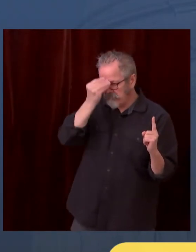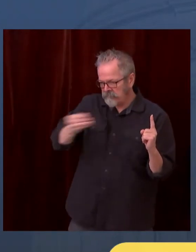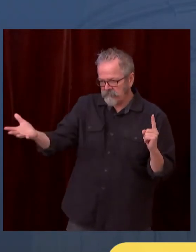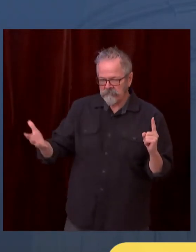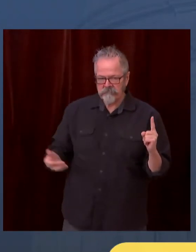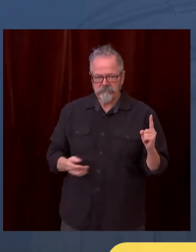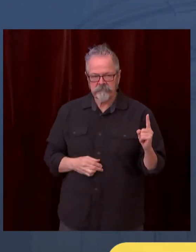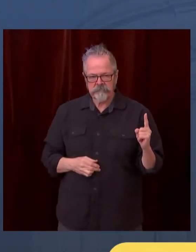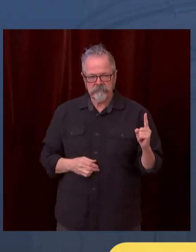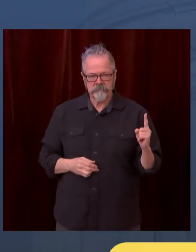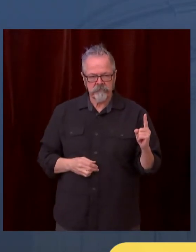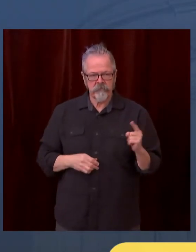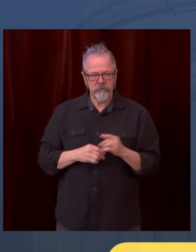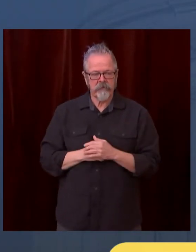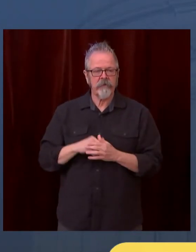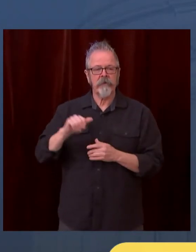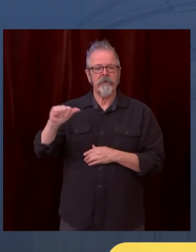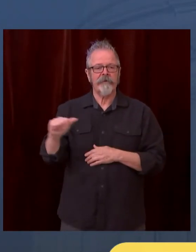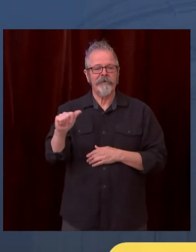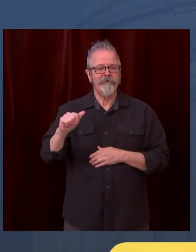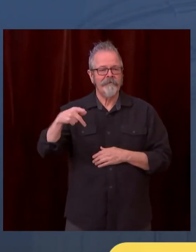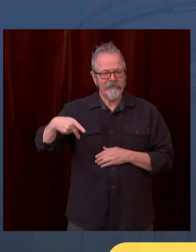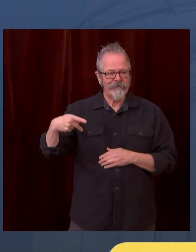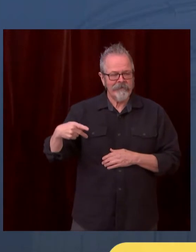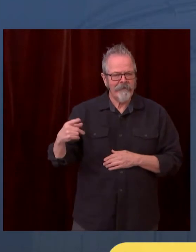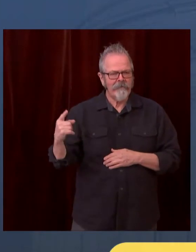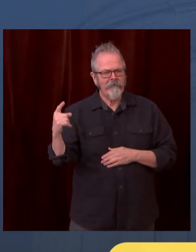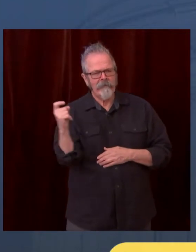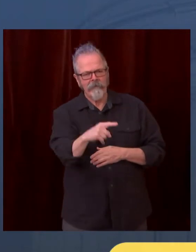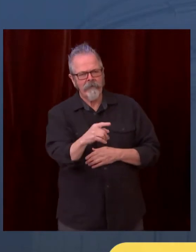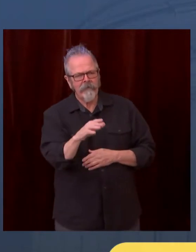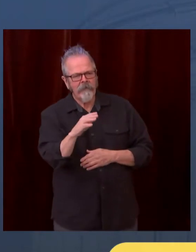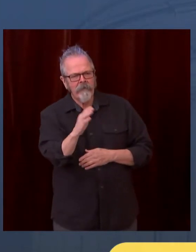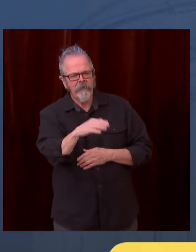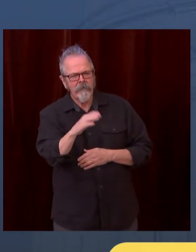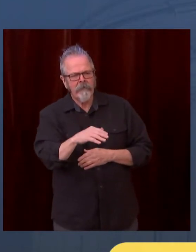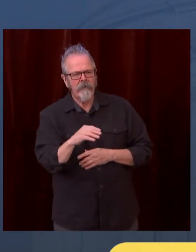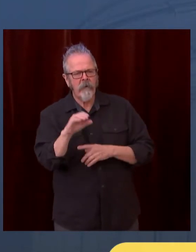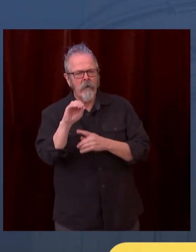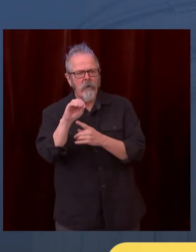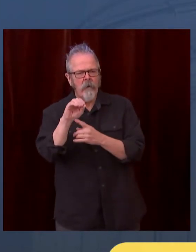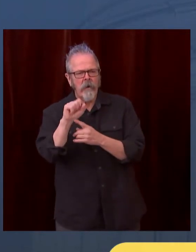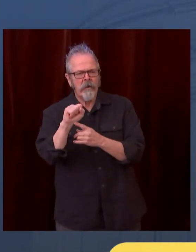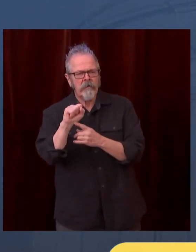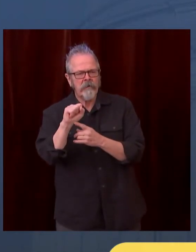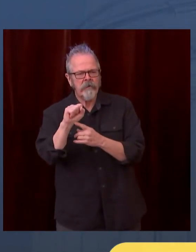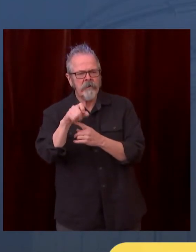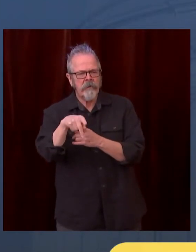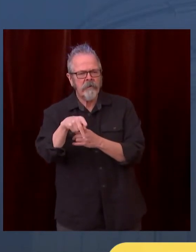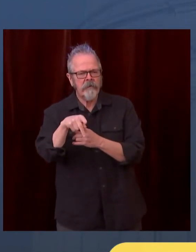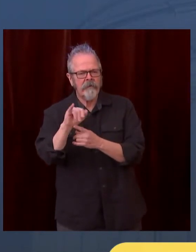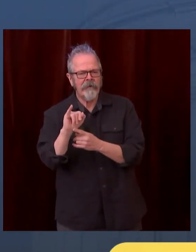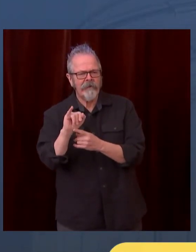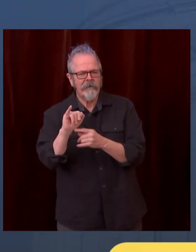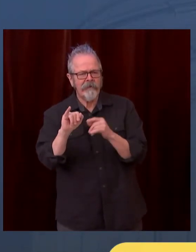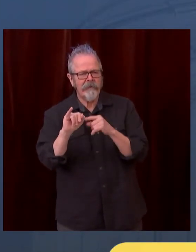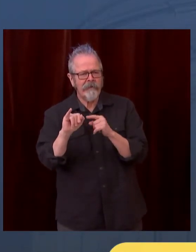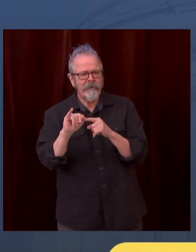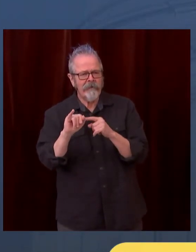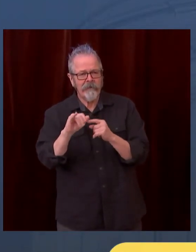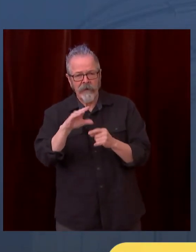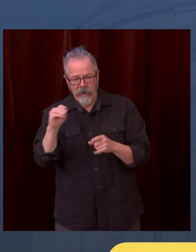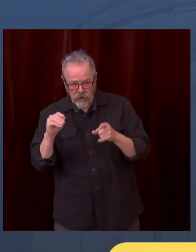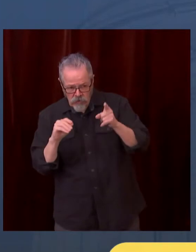You and OSPI have said that schools that don't have an approved reopening plan won't be eligible for this funding, and OSPI has noted that